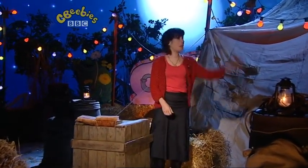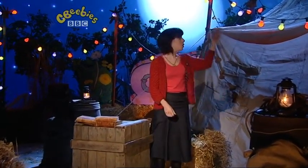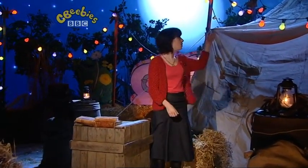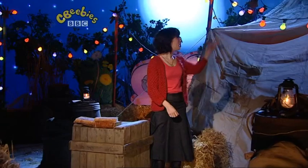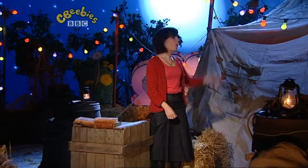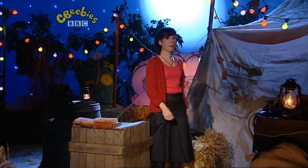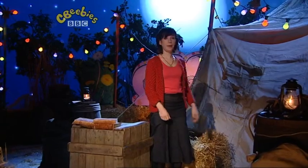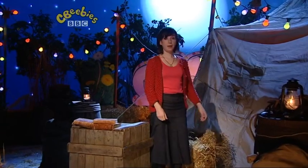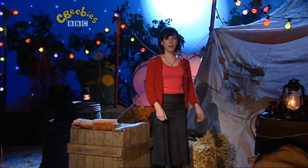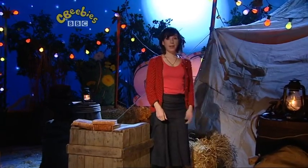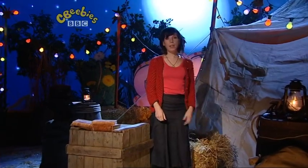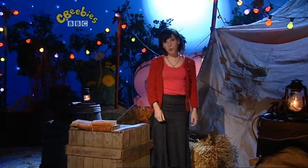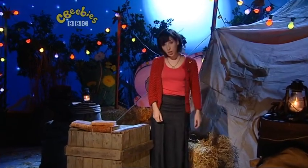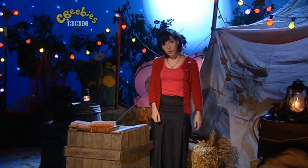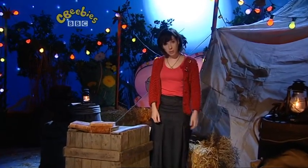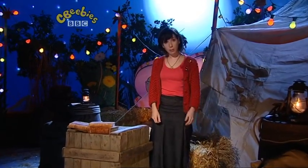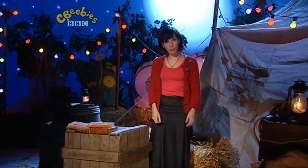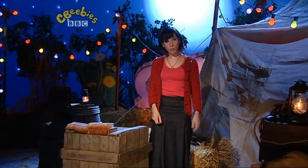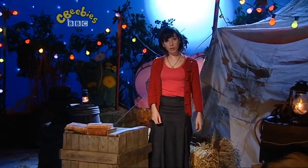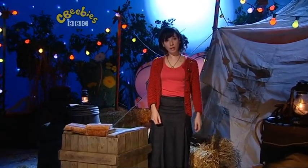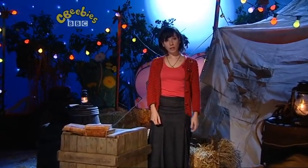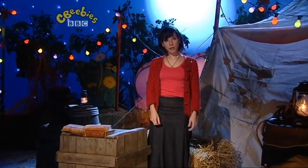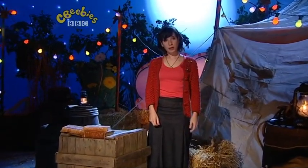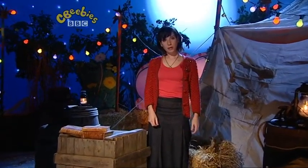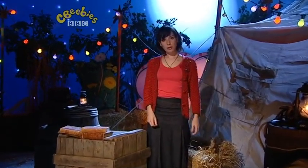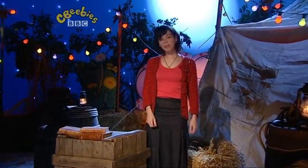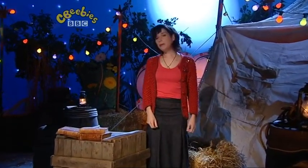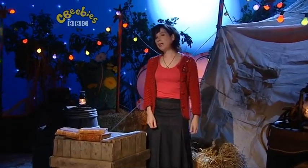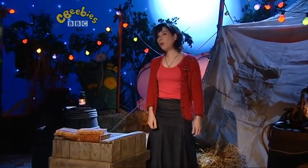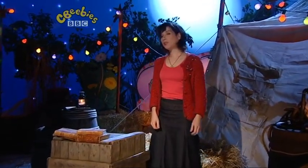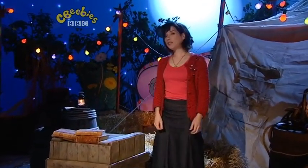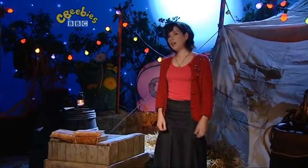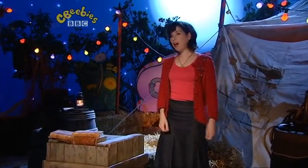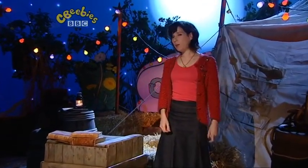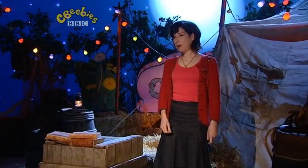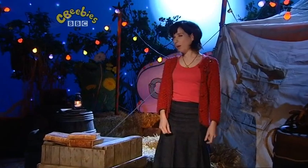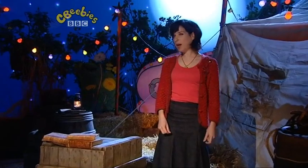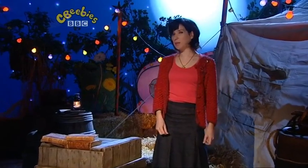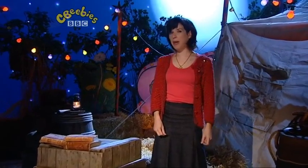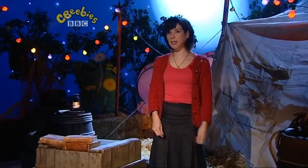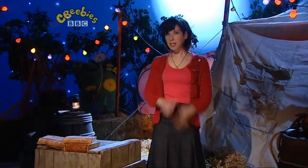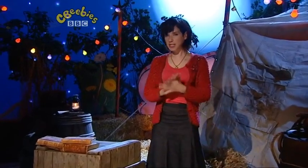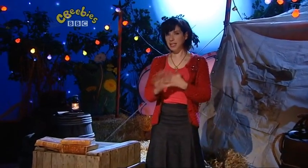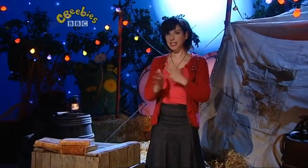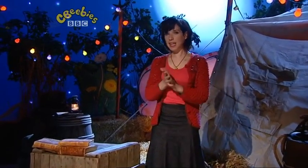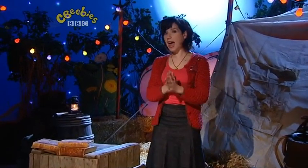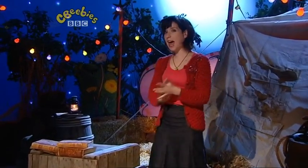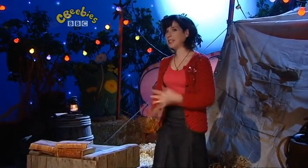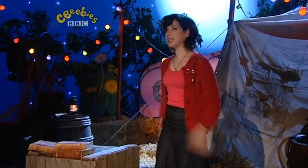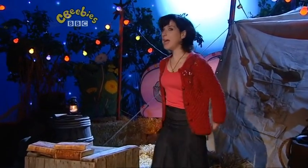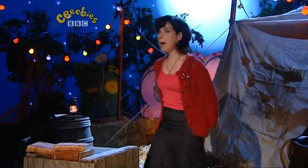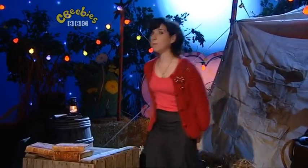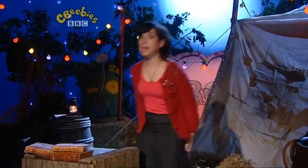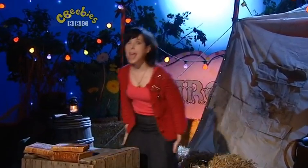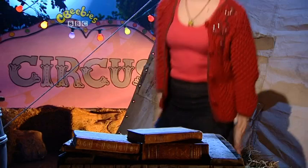the big top to go up, and there were shows to be performed. Dimity watched as her family applied the paint, dusted their